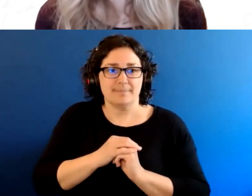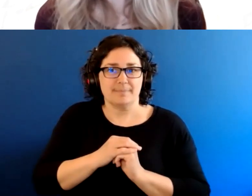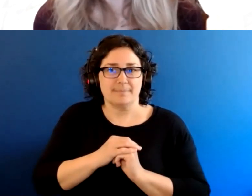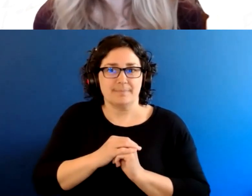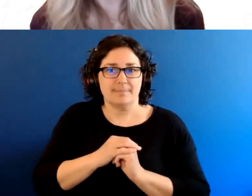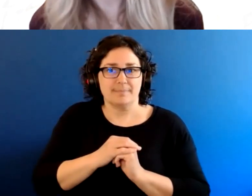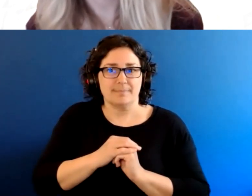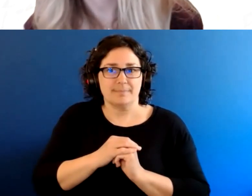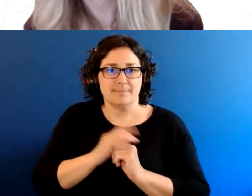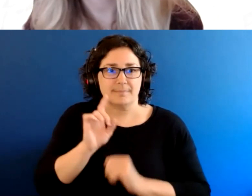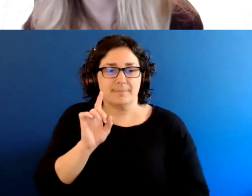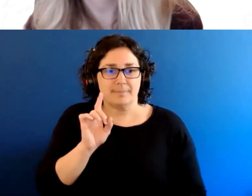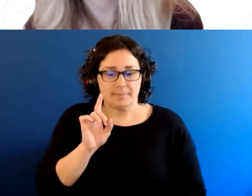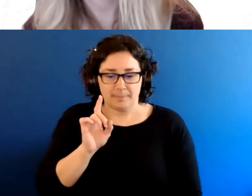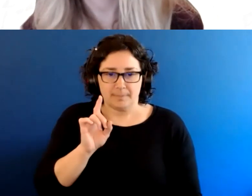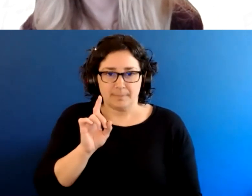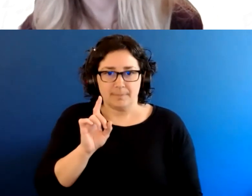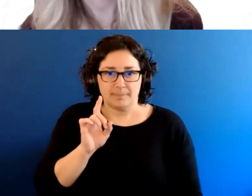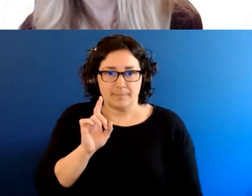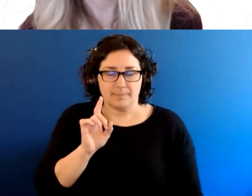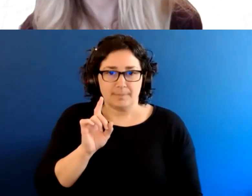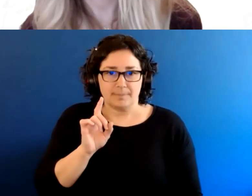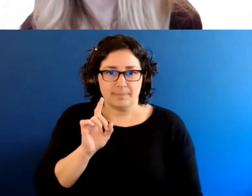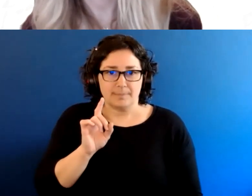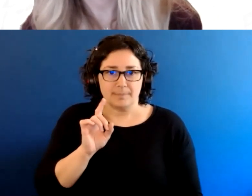Here I go. Give me one moment.